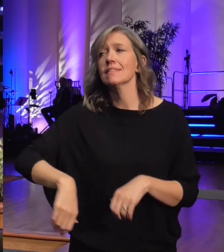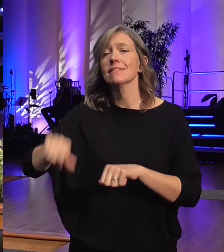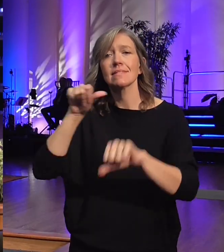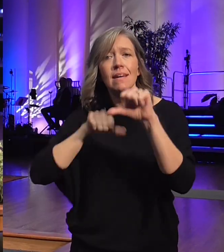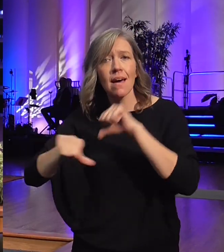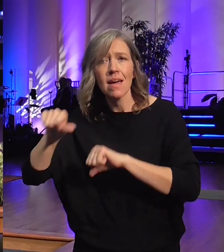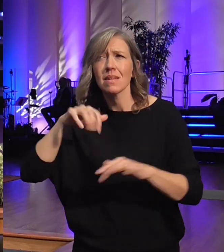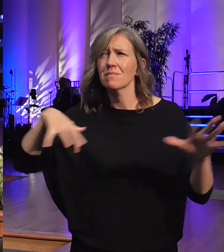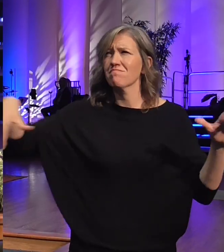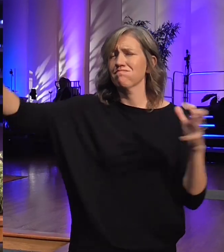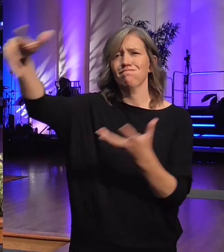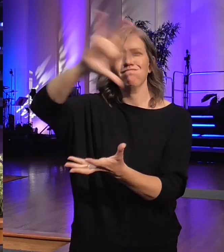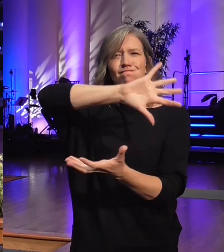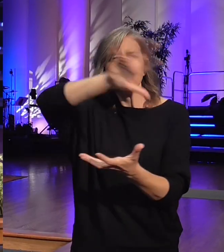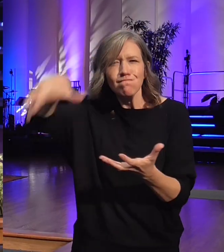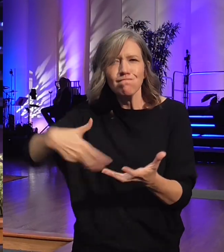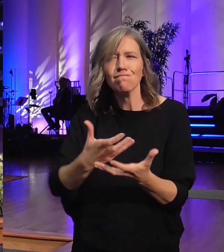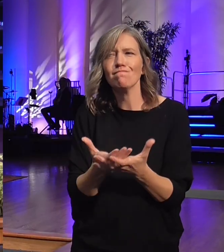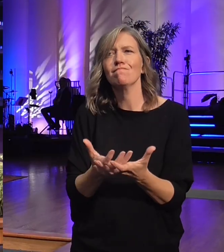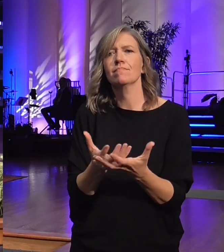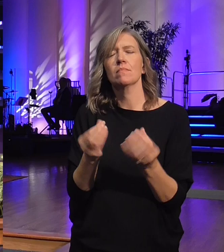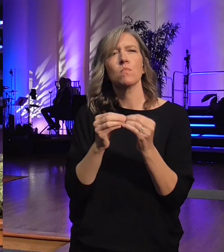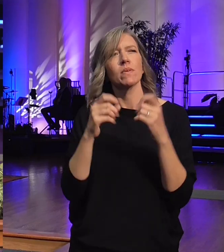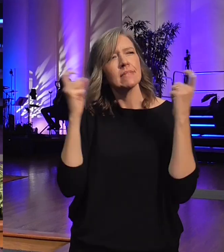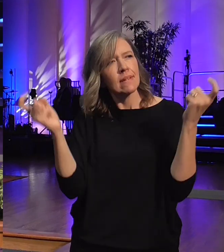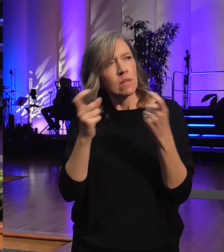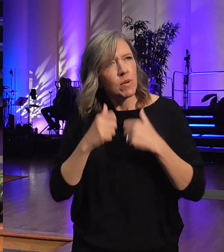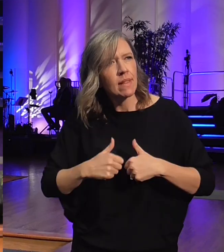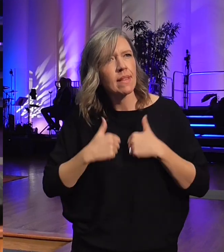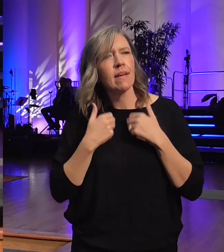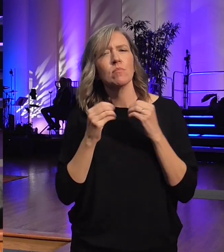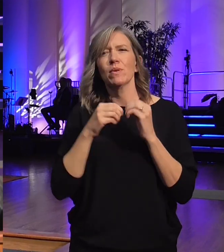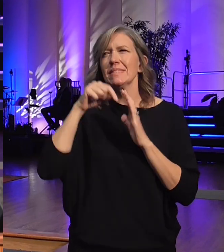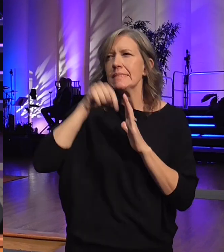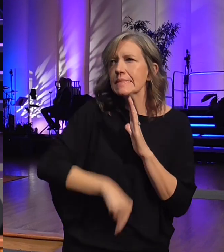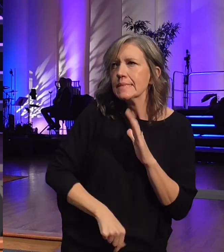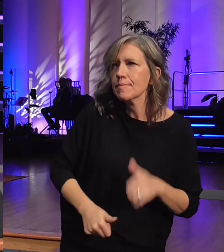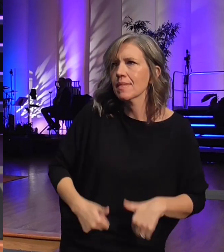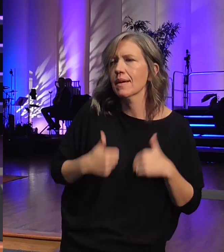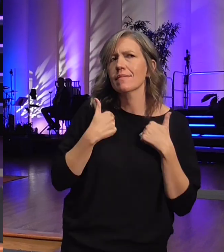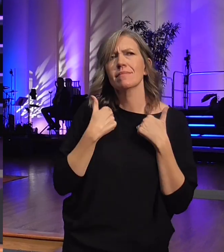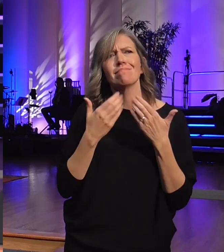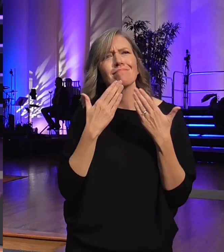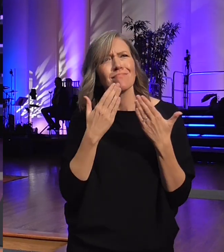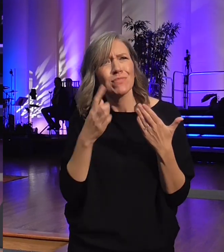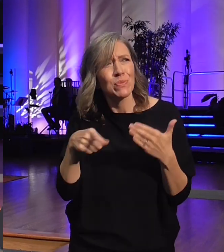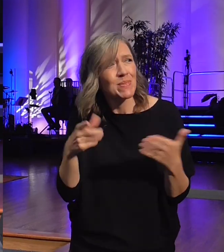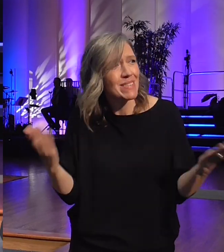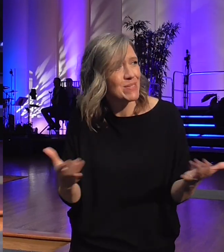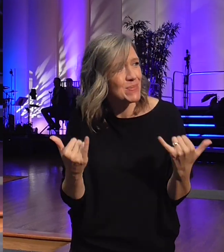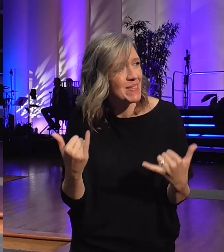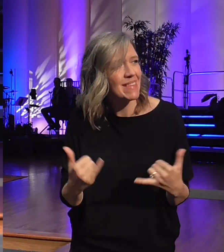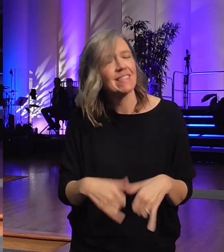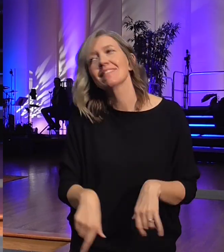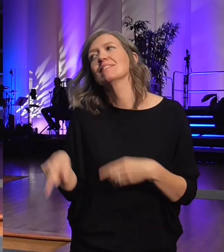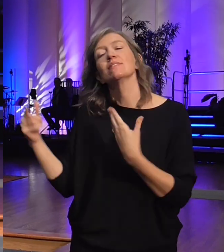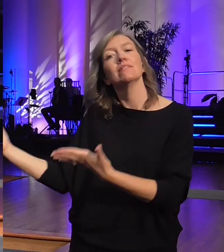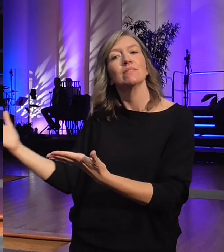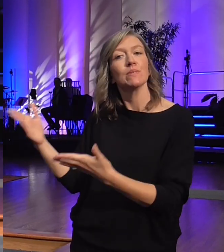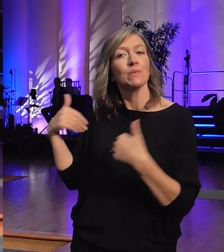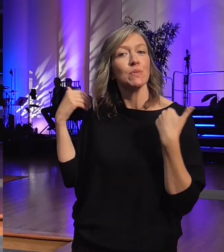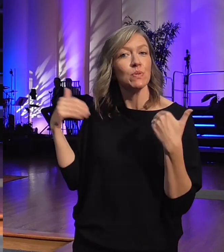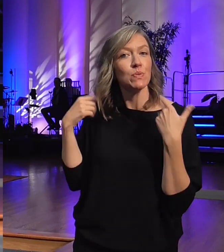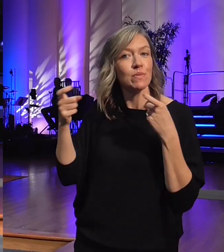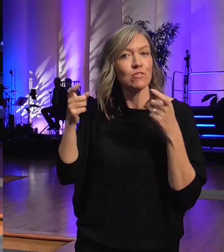celebrate life as it is and to deepen and improve our own lives in the process. We're so glad you're here with us today. This is our youth director, Stacy